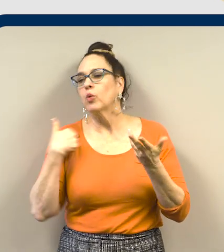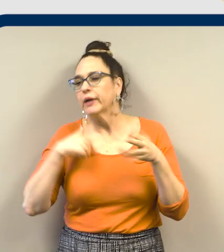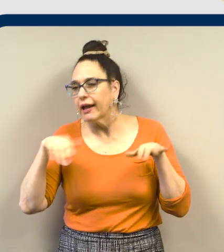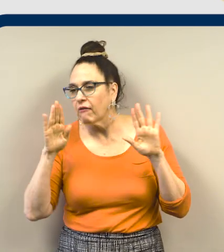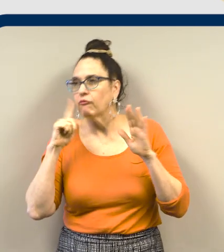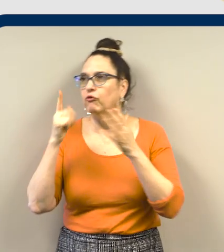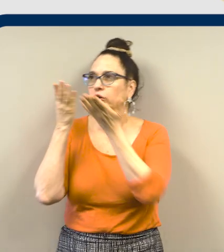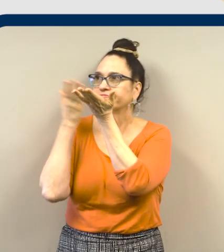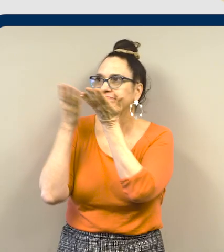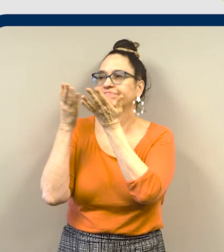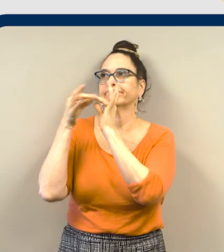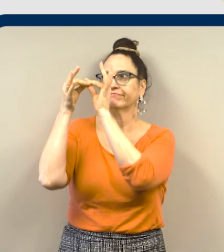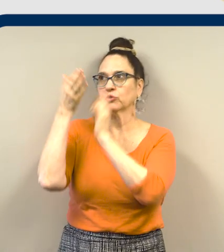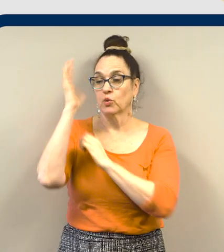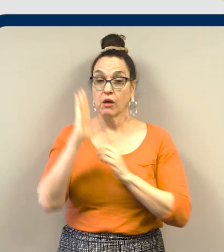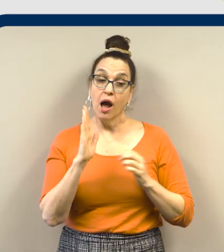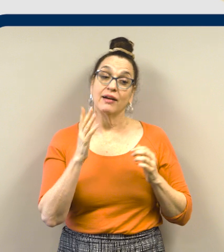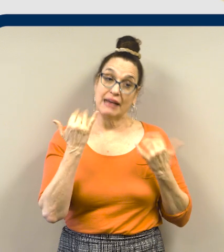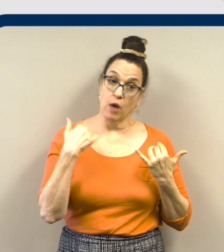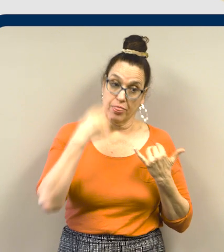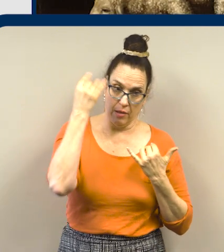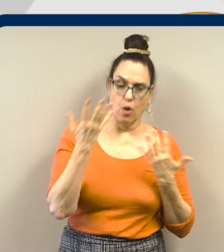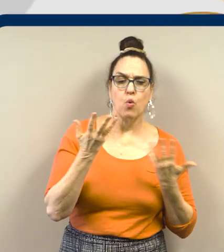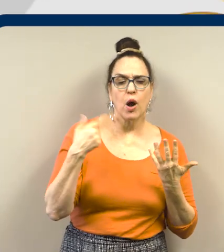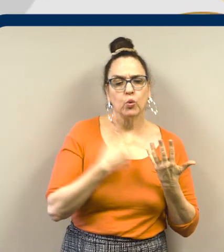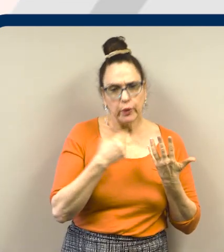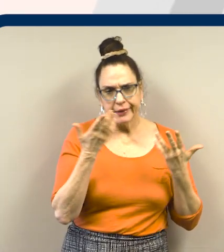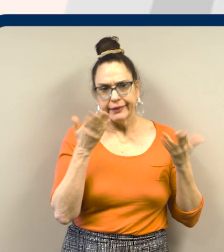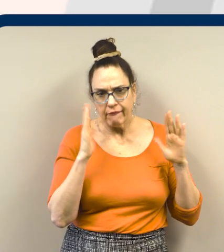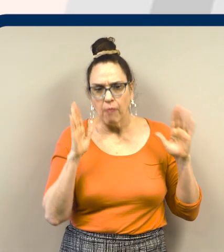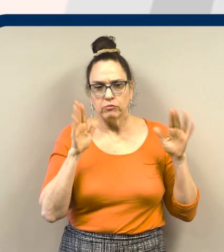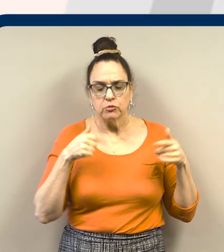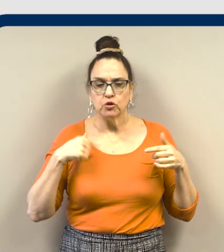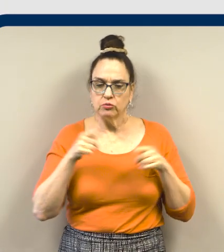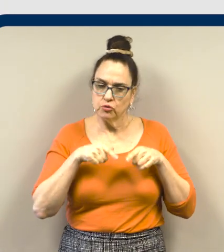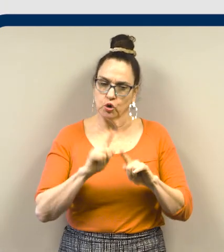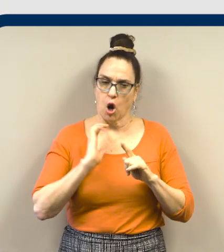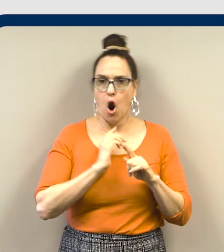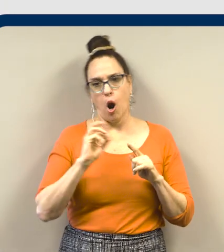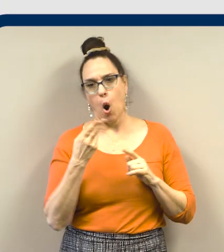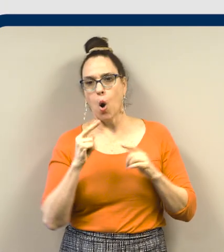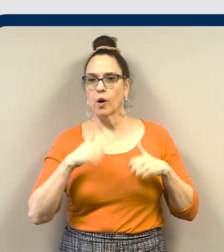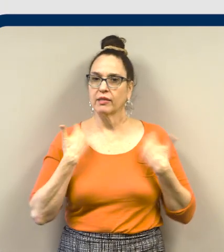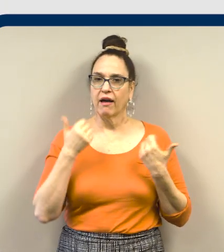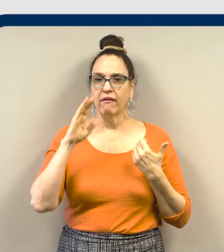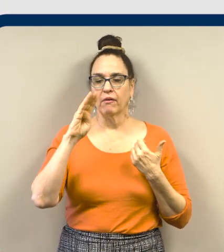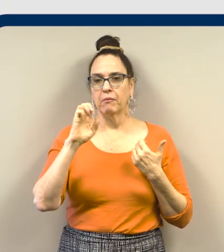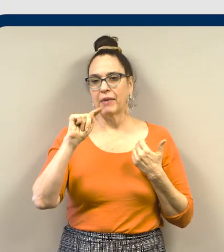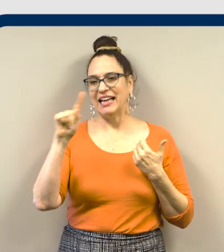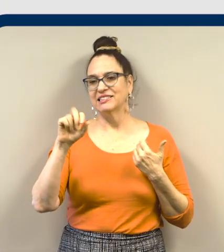new light, let's think about the sacrifices we make in our own lives. Beitzah, the hard-boiled